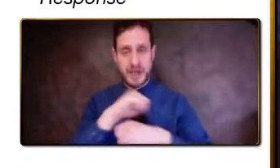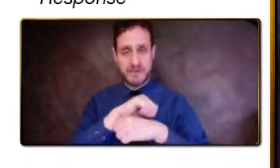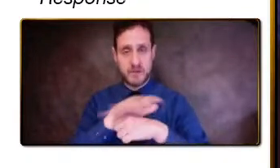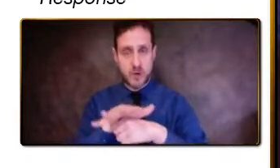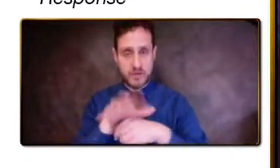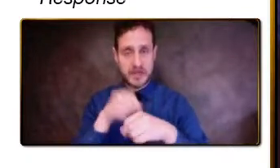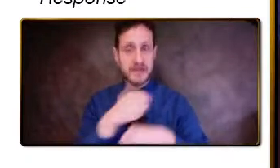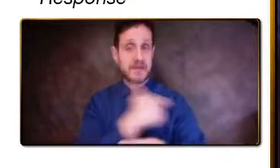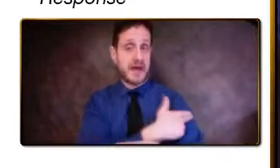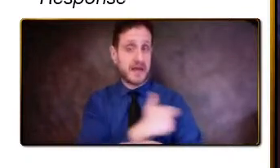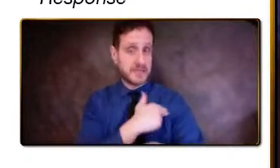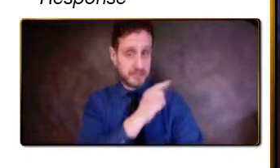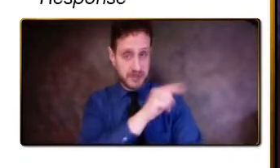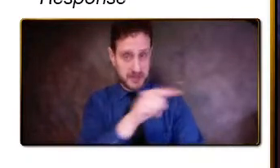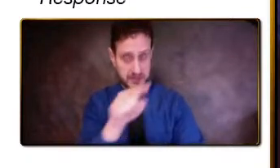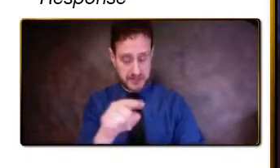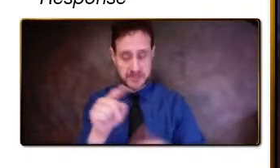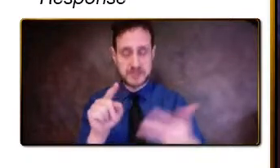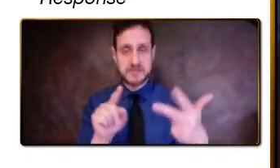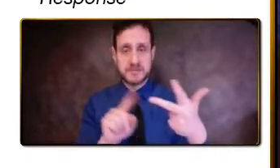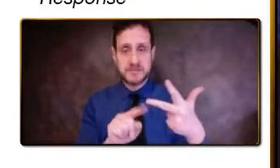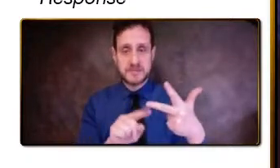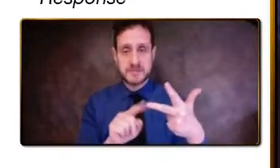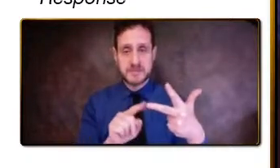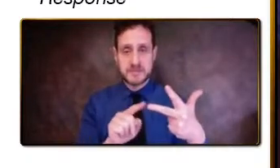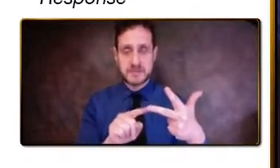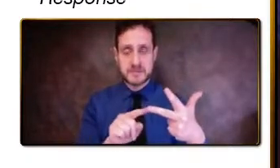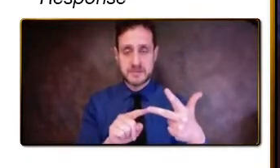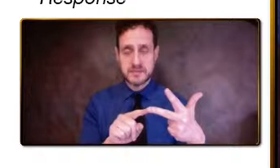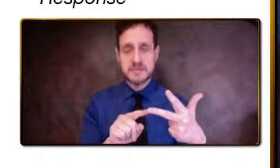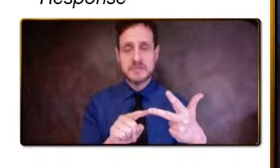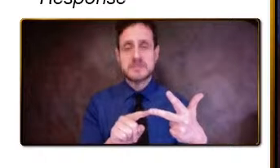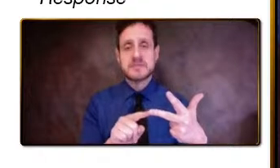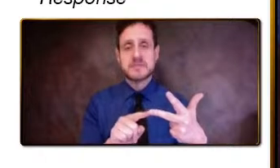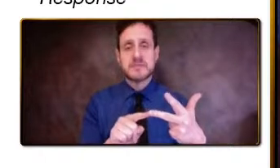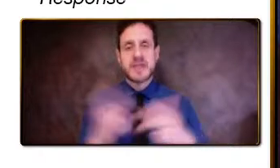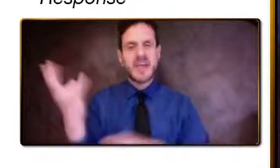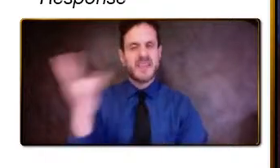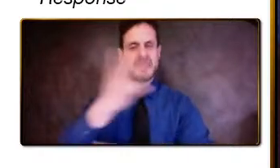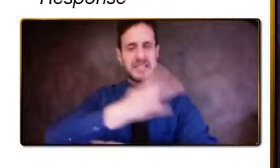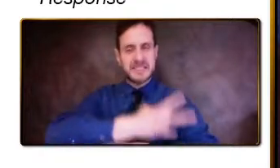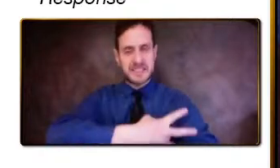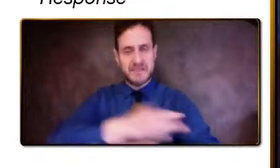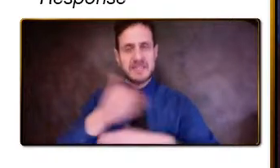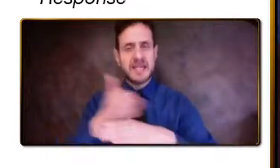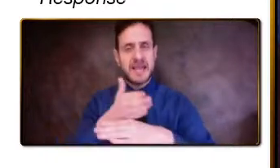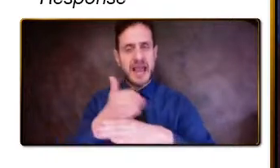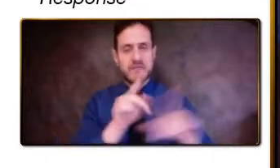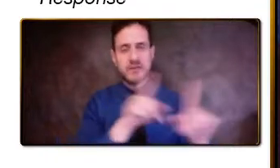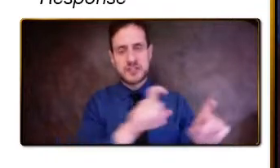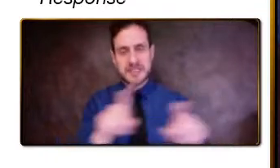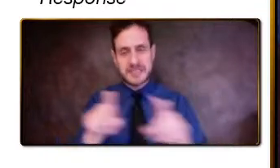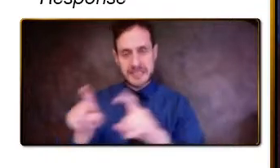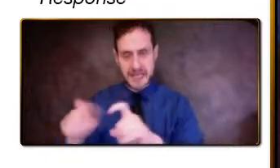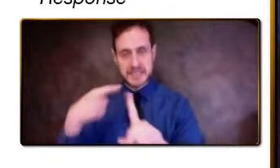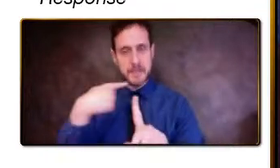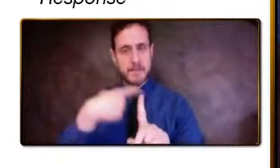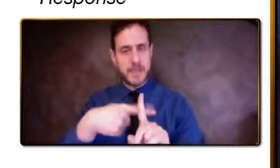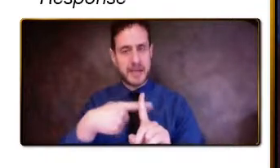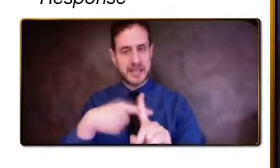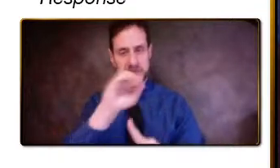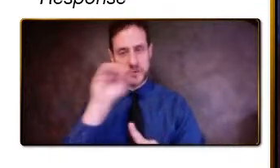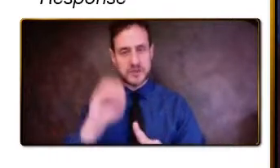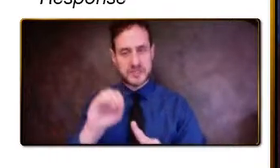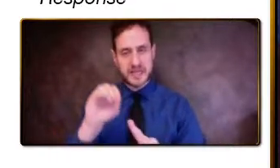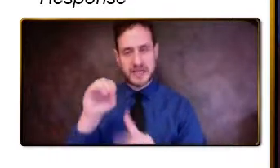region, and a decreasing regional 7-day average test positivity rate. I just want to